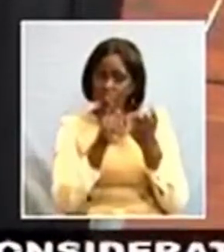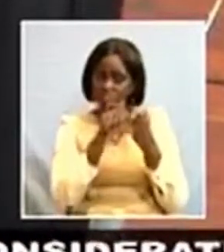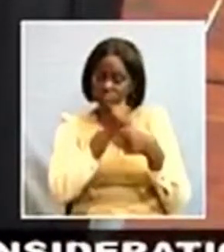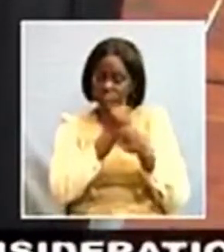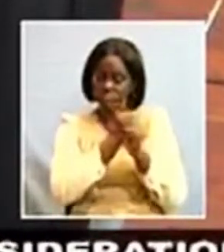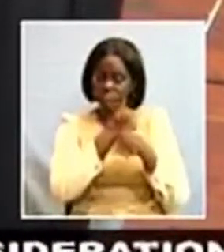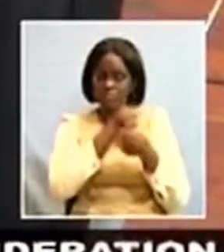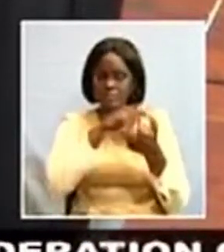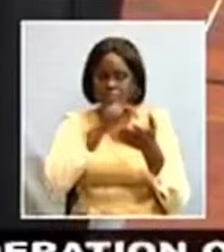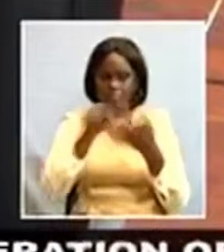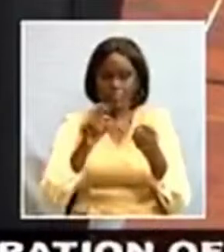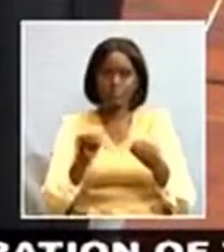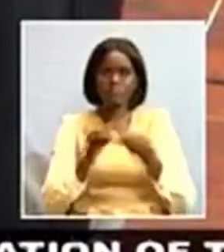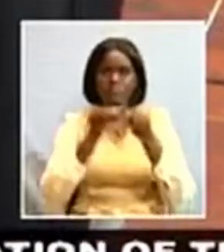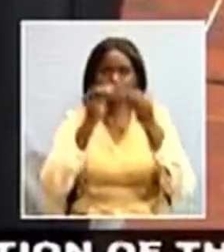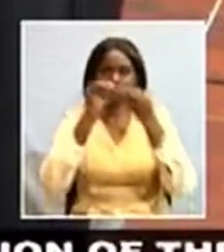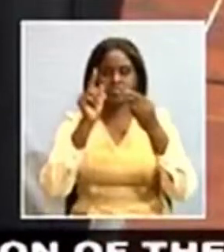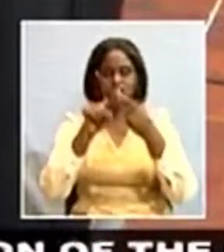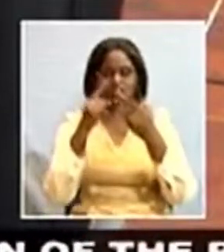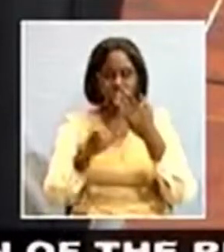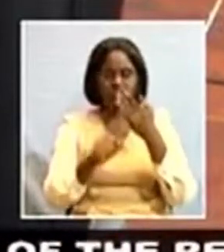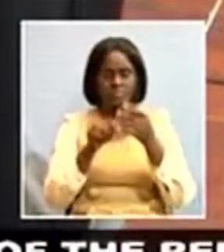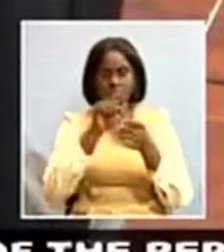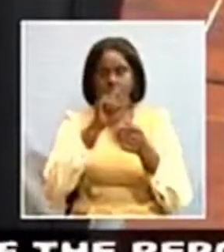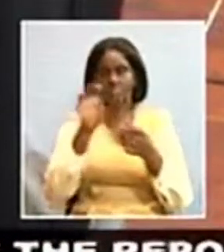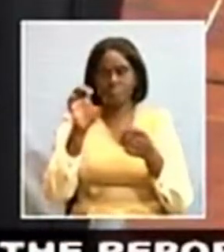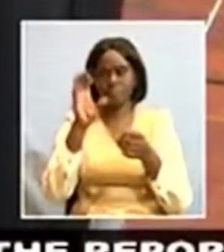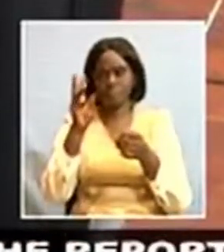payments, totaling to